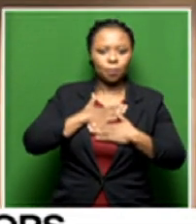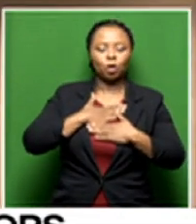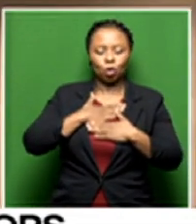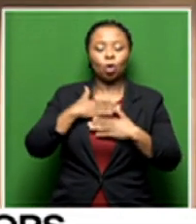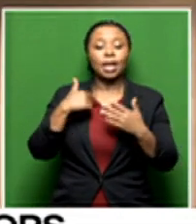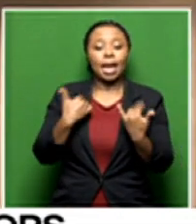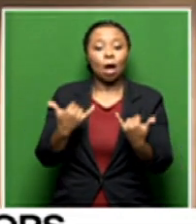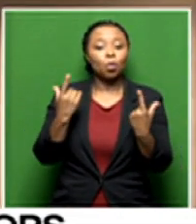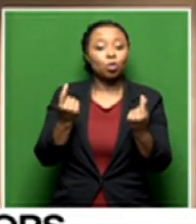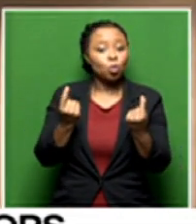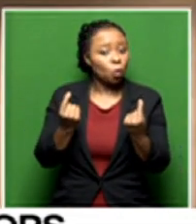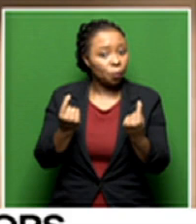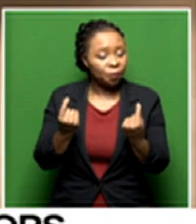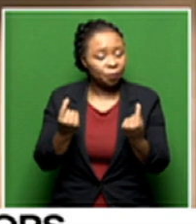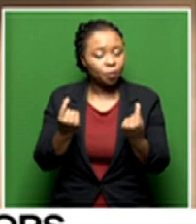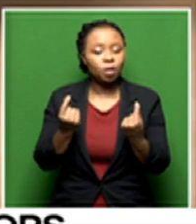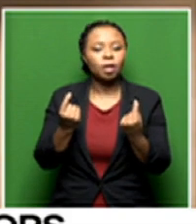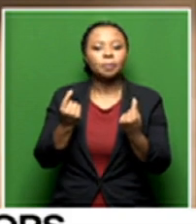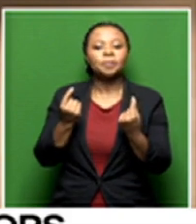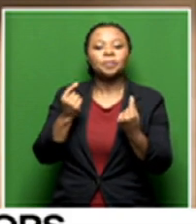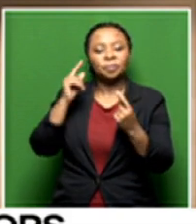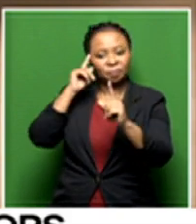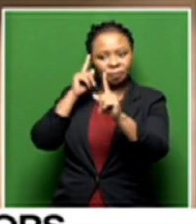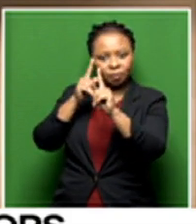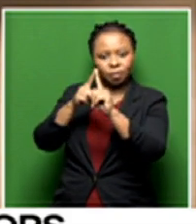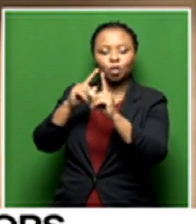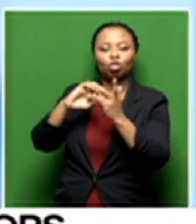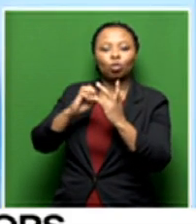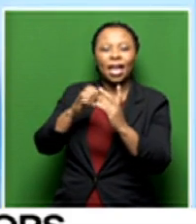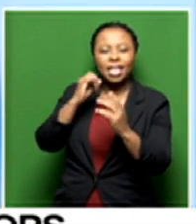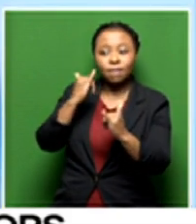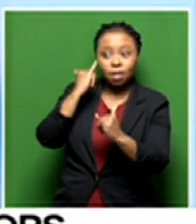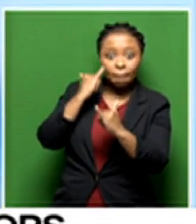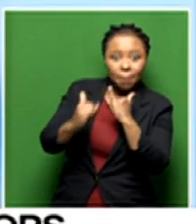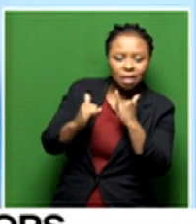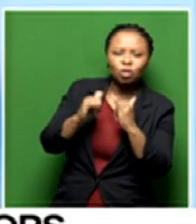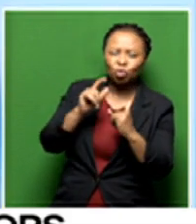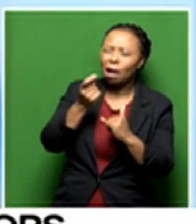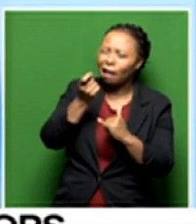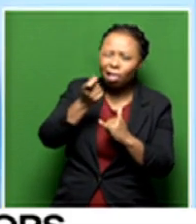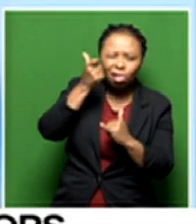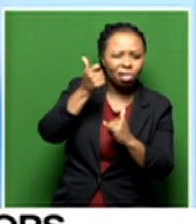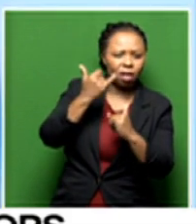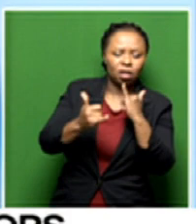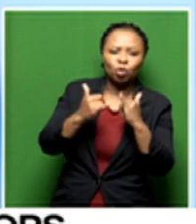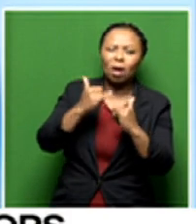that we are trying to make sure that if it's going to have a glitch, let it be a minor glitch. Not so